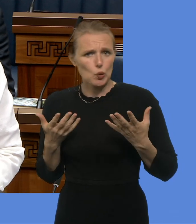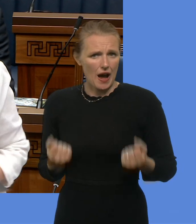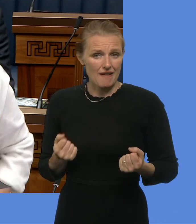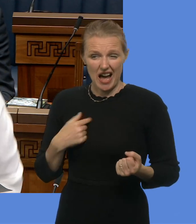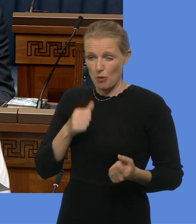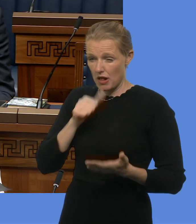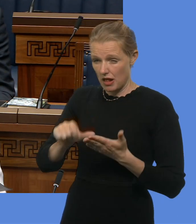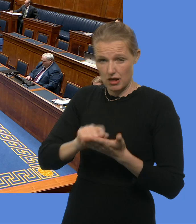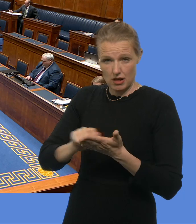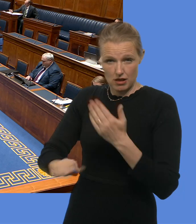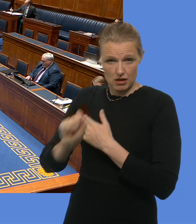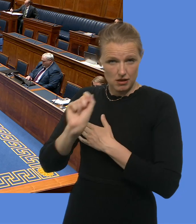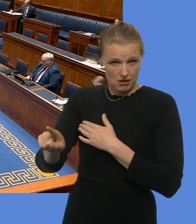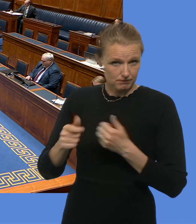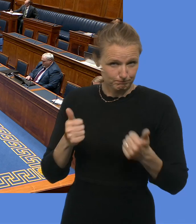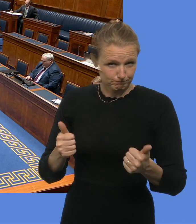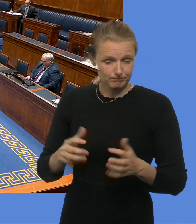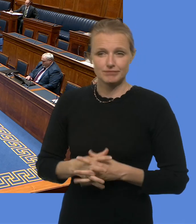writing.